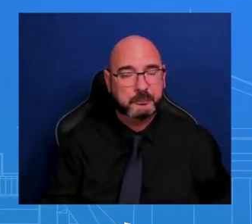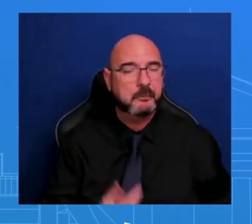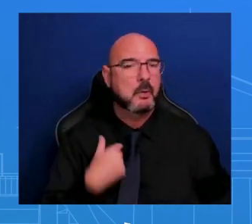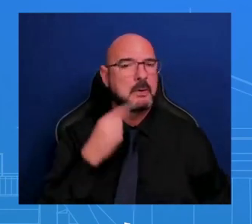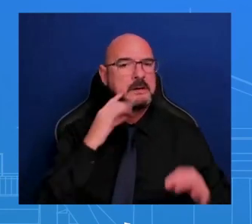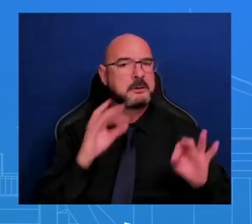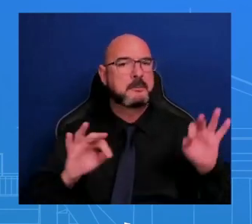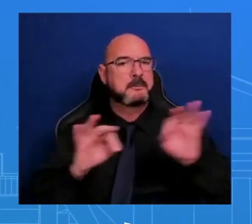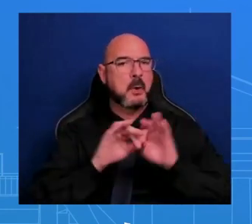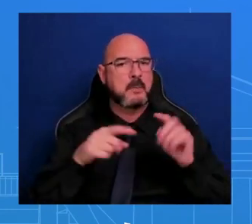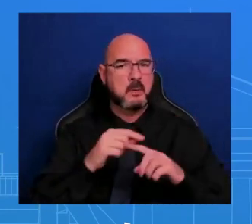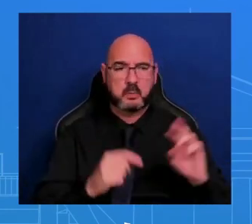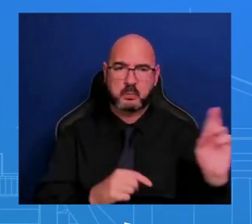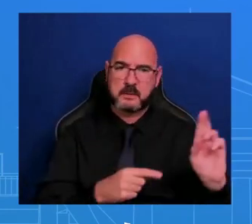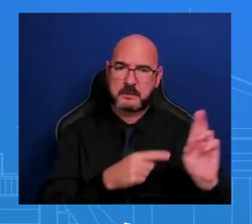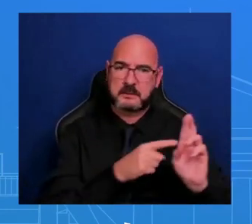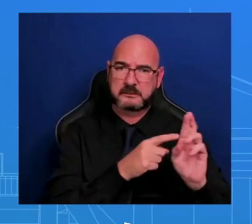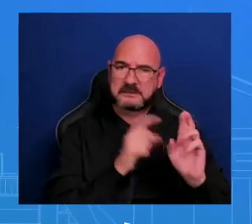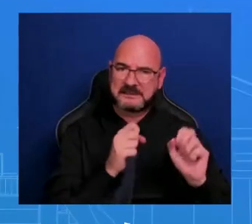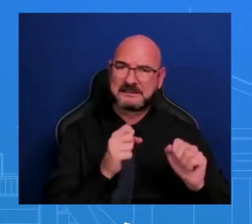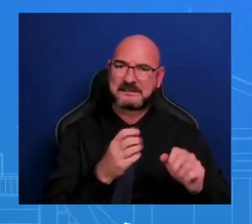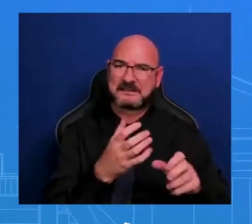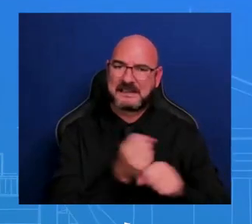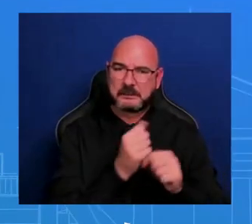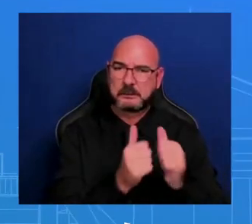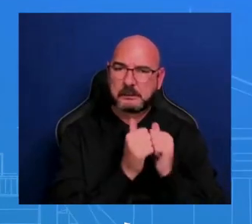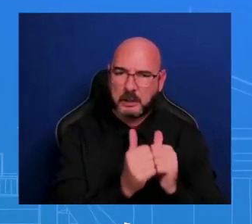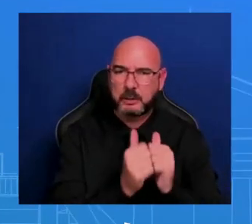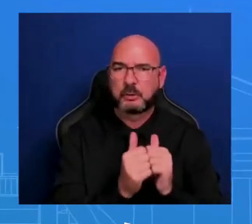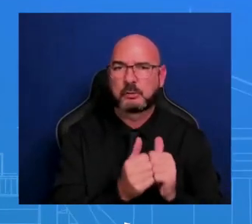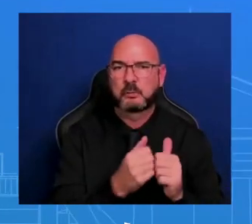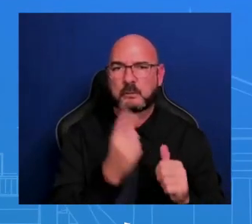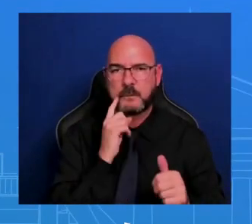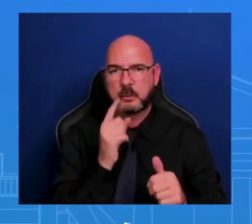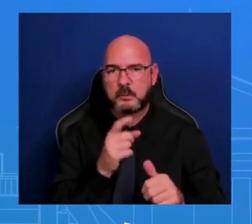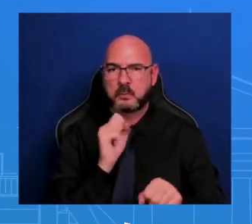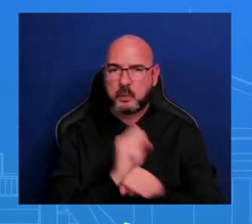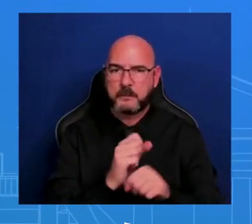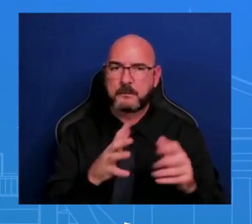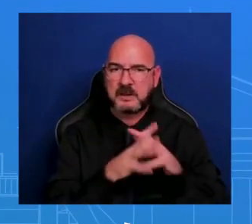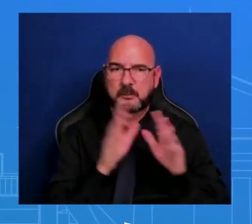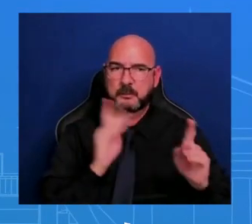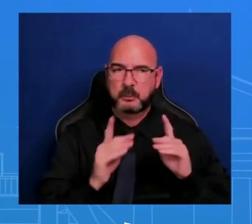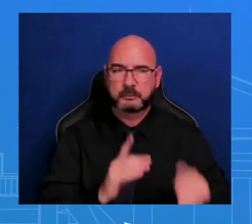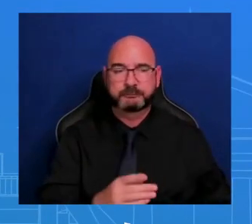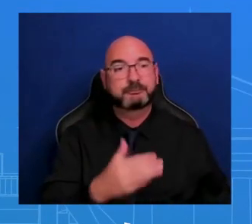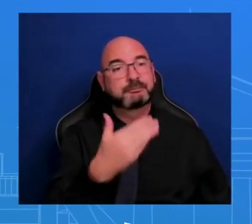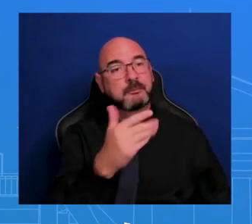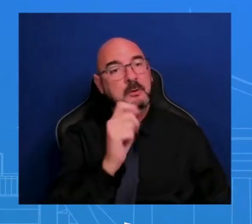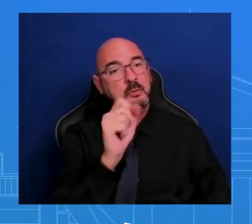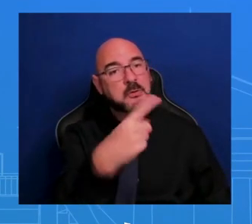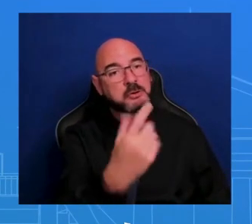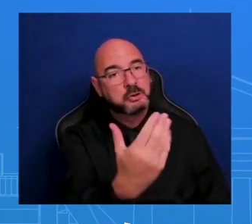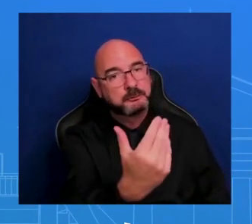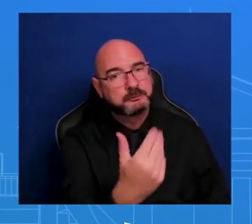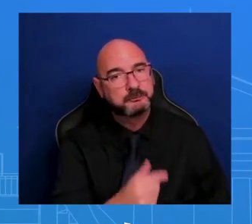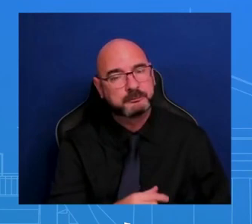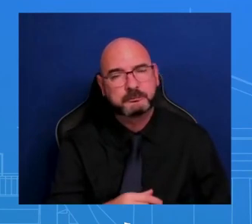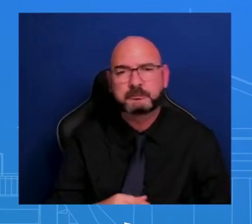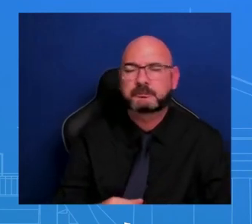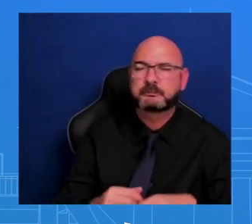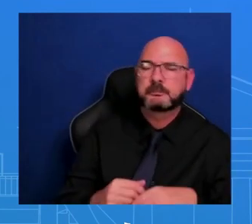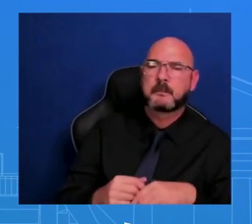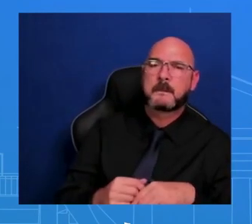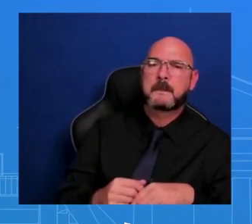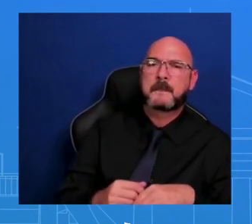deliver for the American people. Yeah. In the interim, in an urgent situation, in an emergency situation, who does the White House